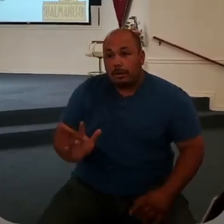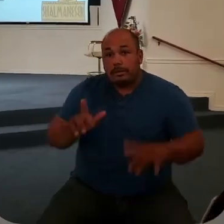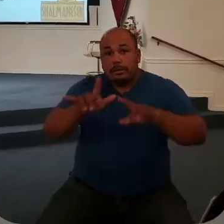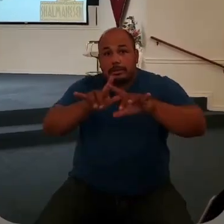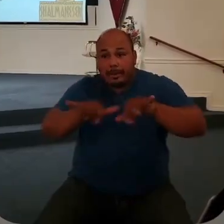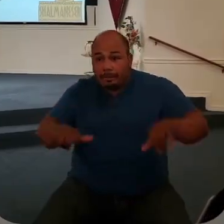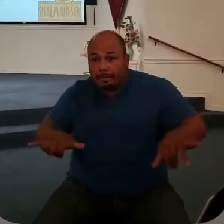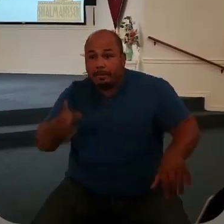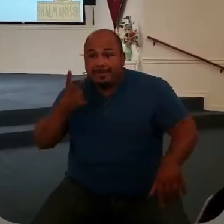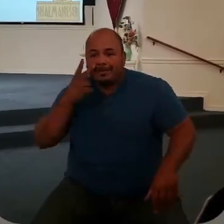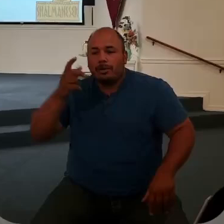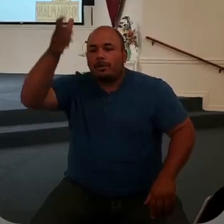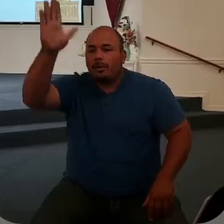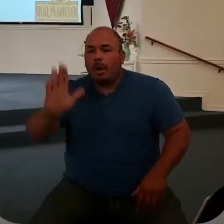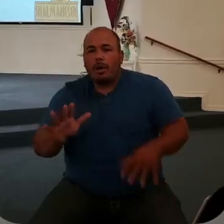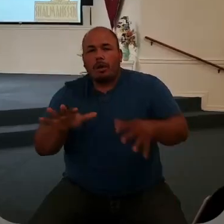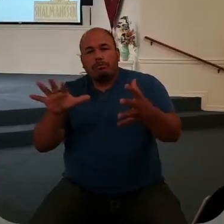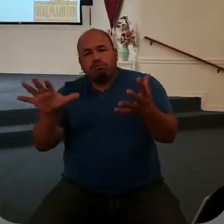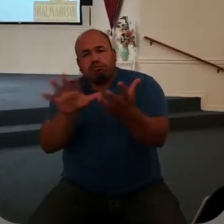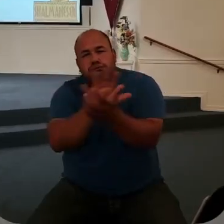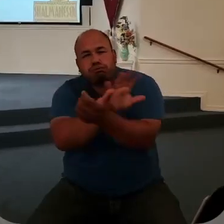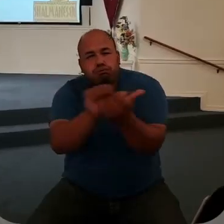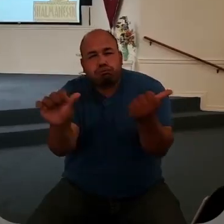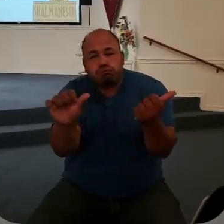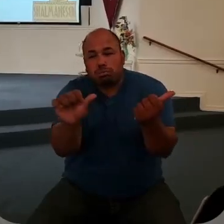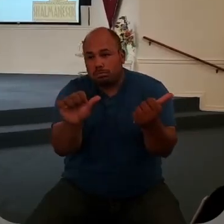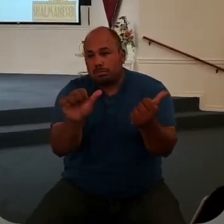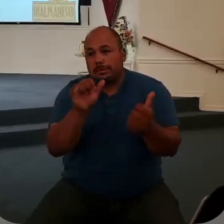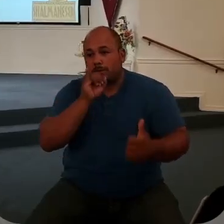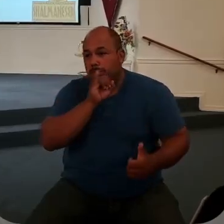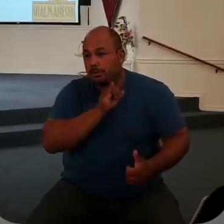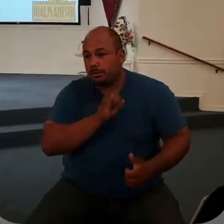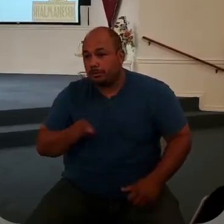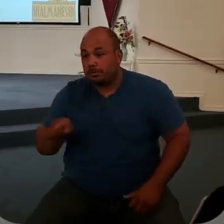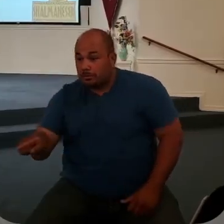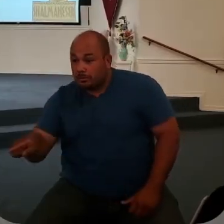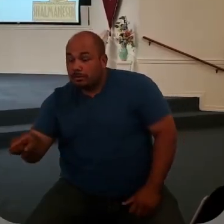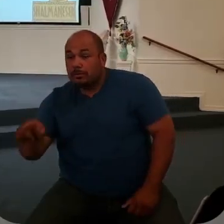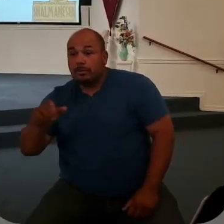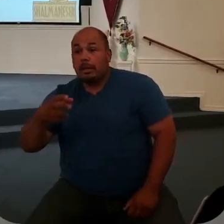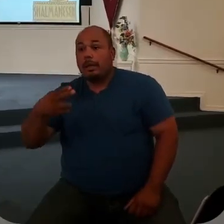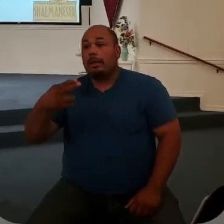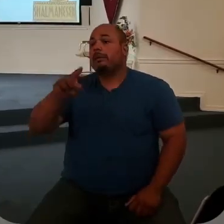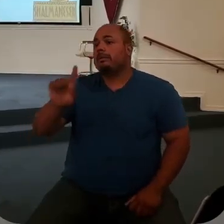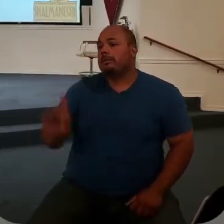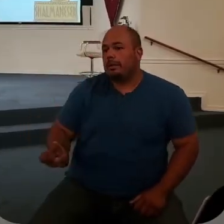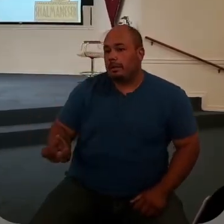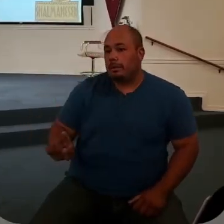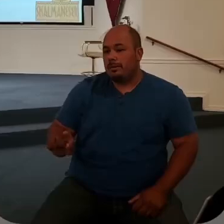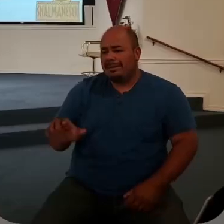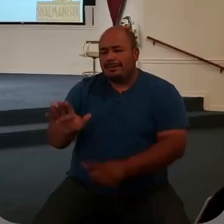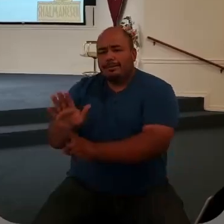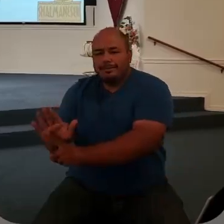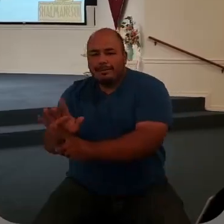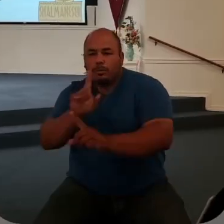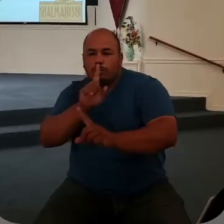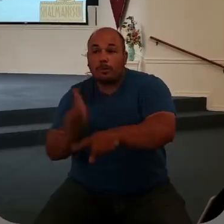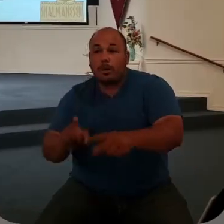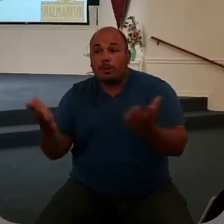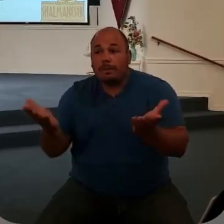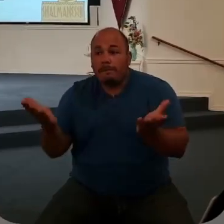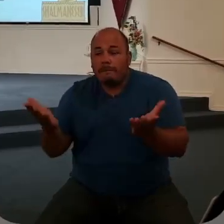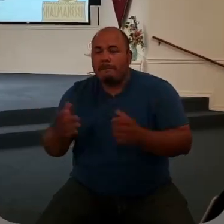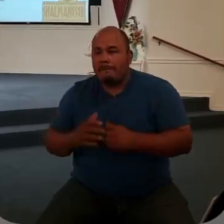into nothing. So what would Hezekiah do in Judah? The Assyrians were still out